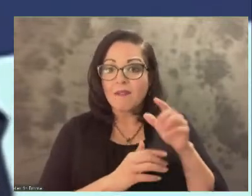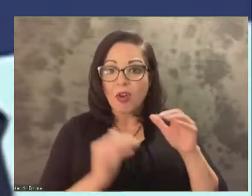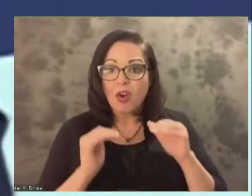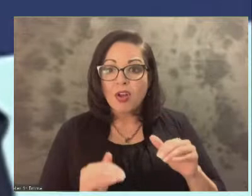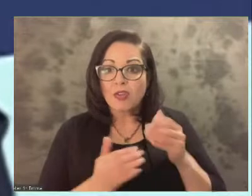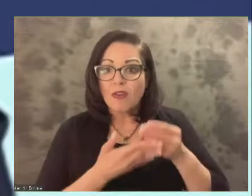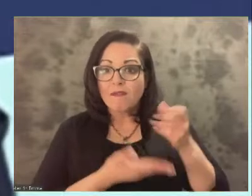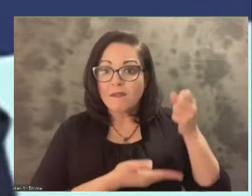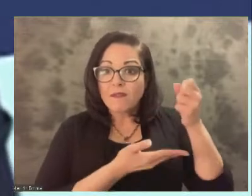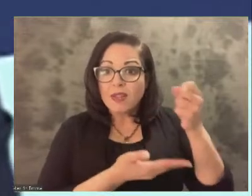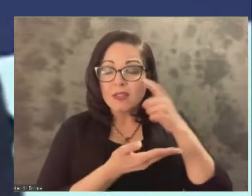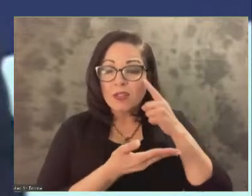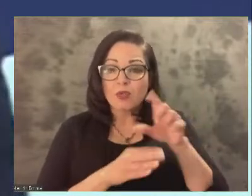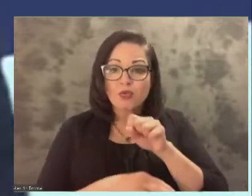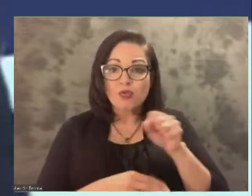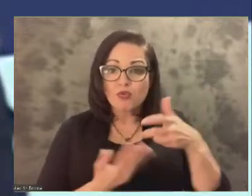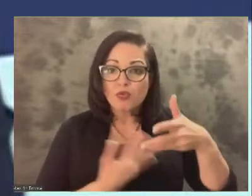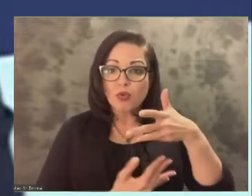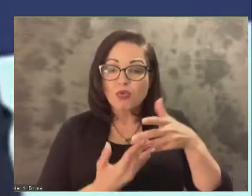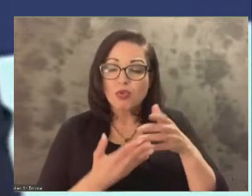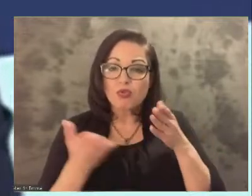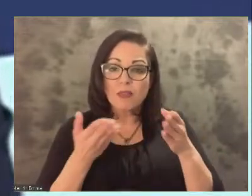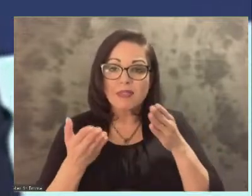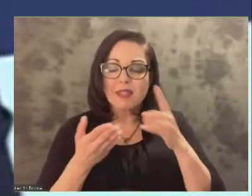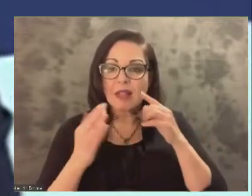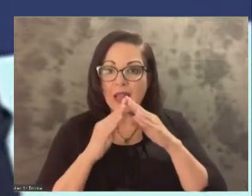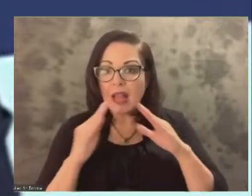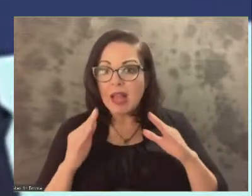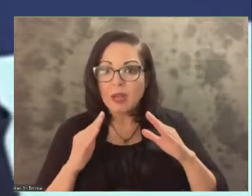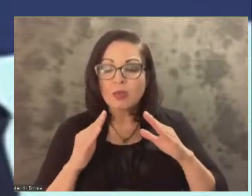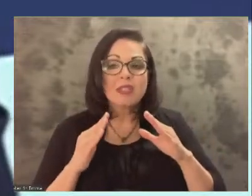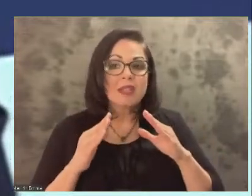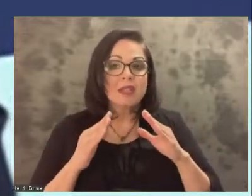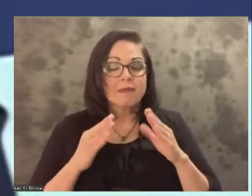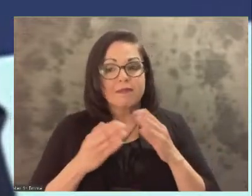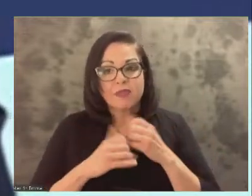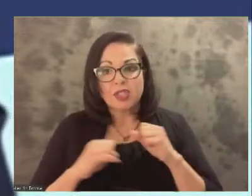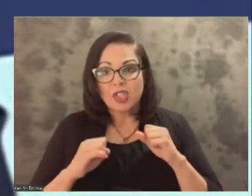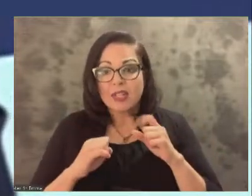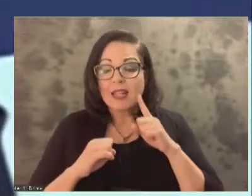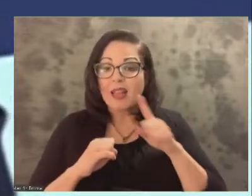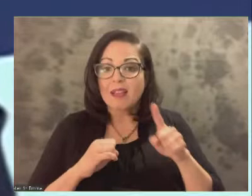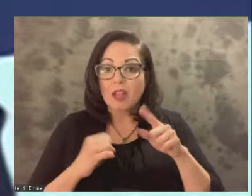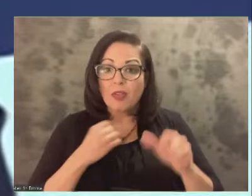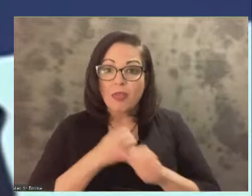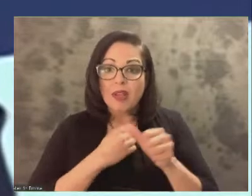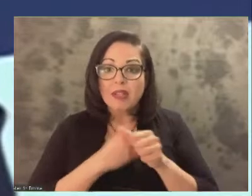services. Housing insecurity, threat of rental eviction soon followed job loss.